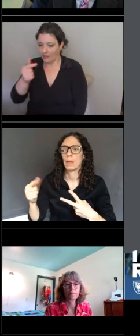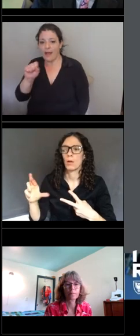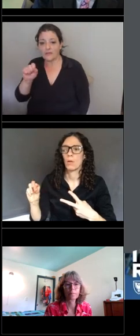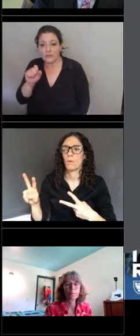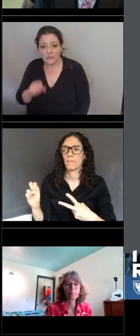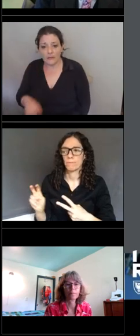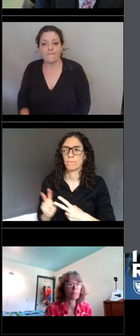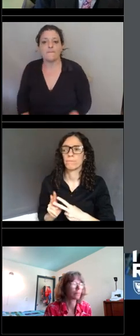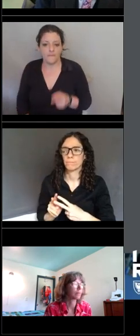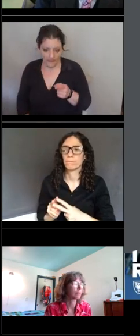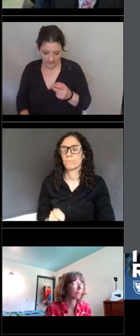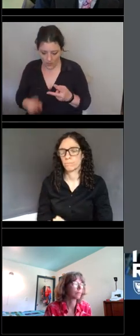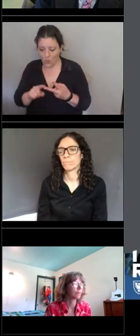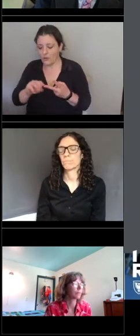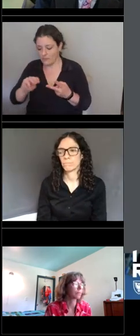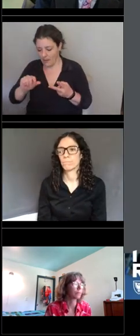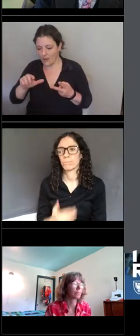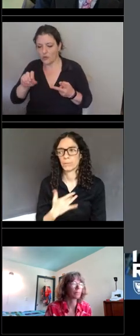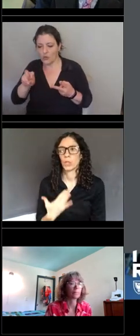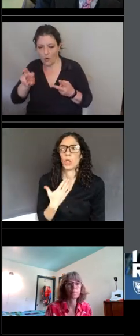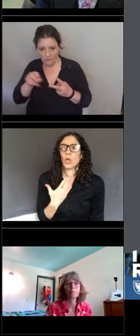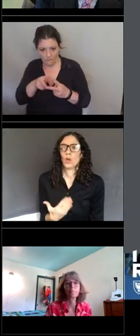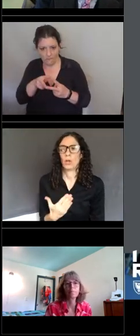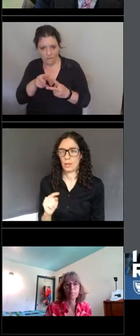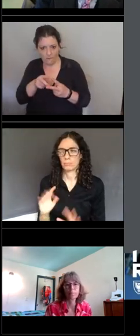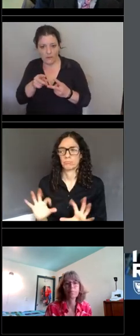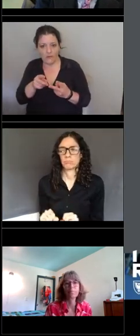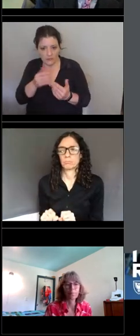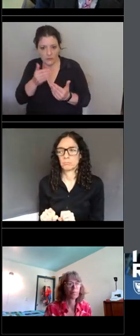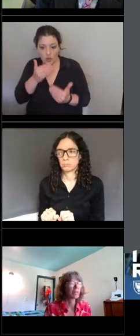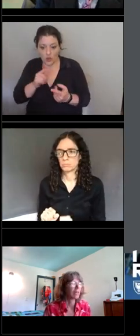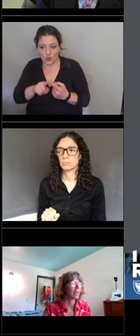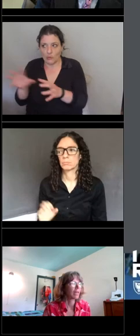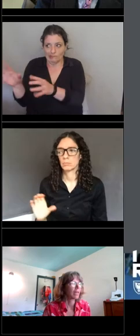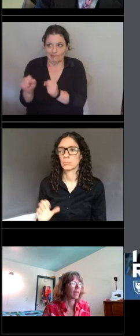current existing stockpile of sequestration that exists.